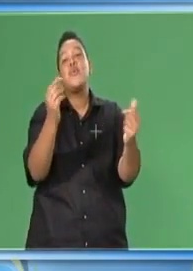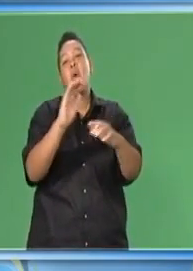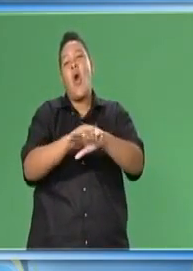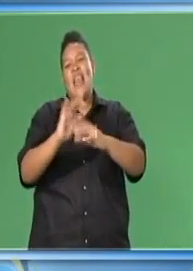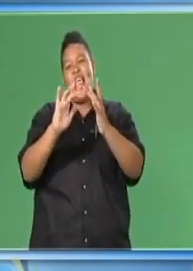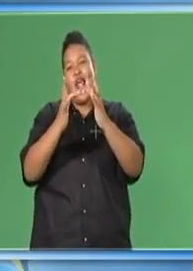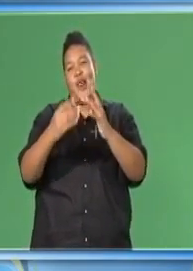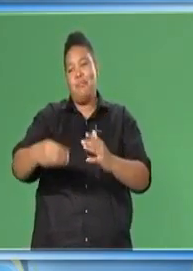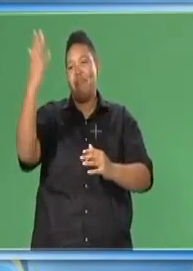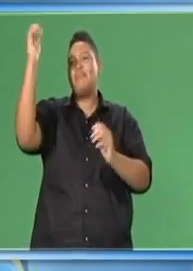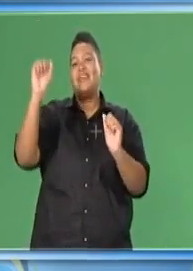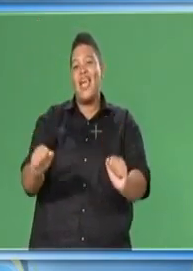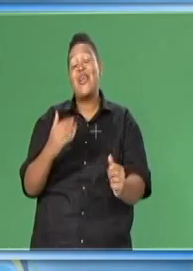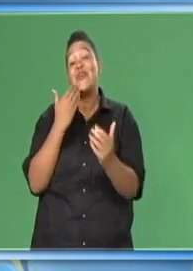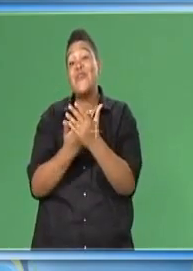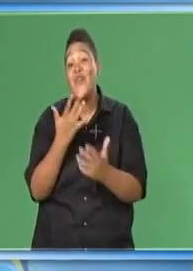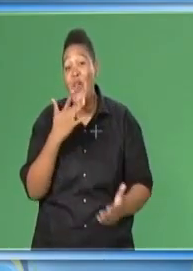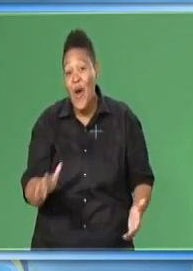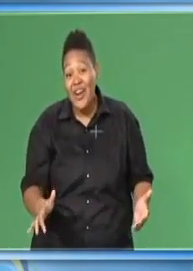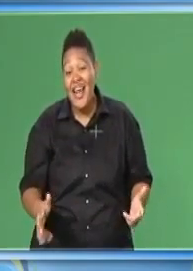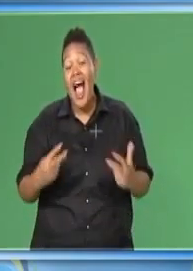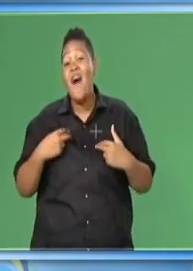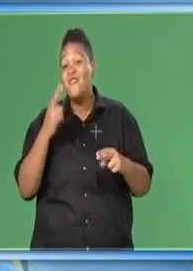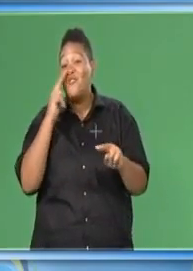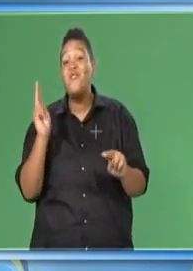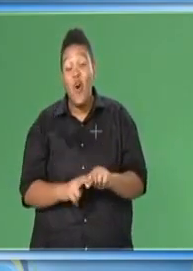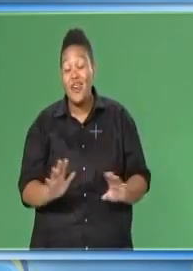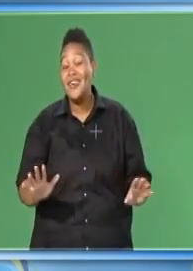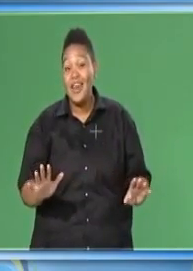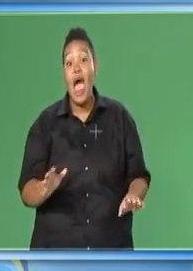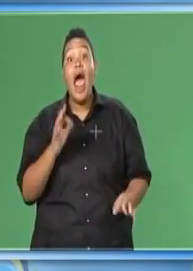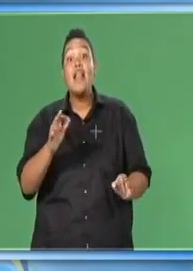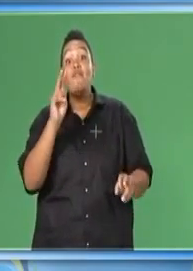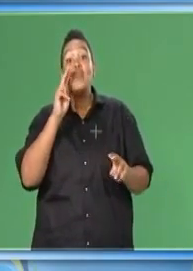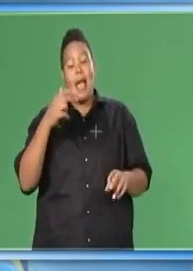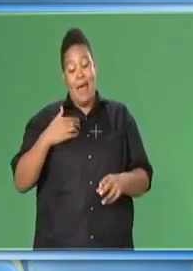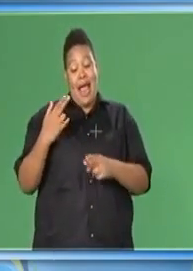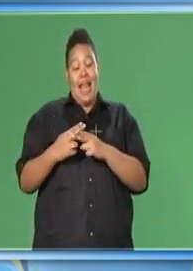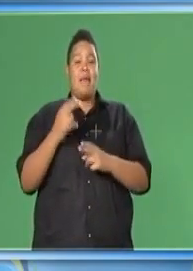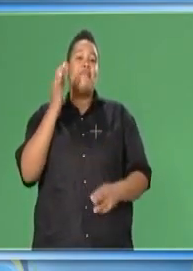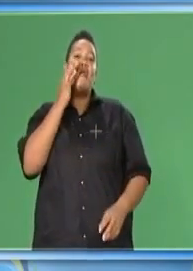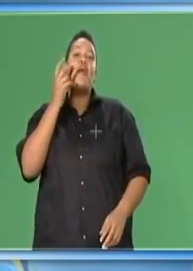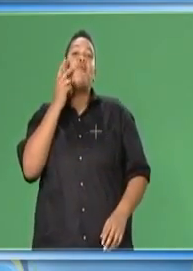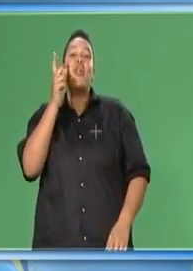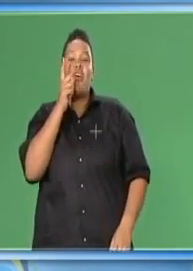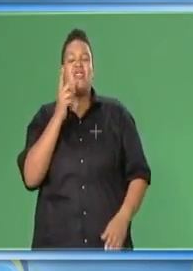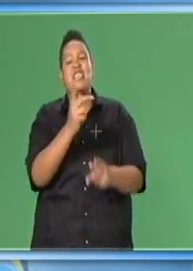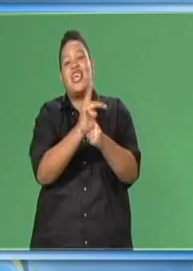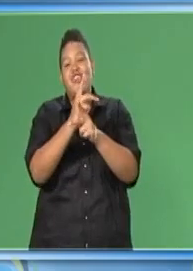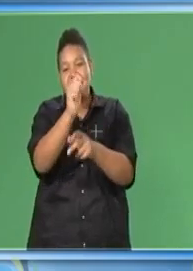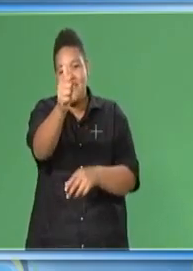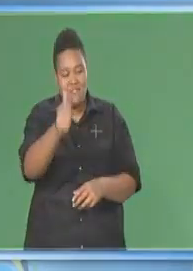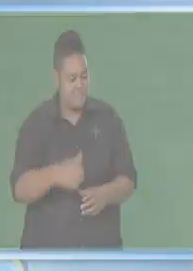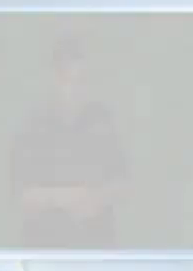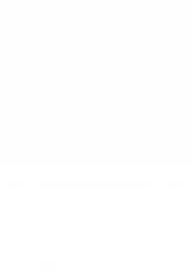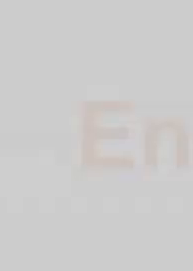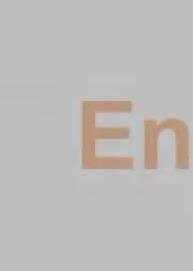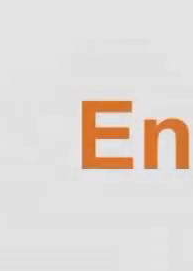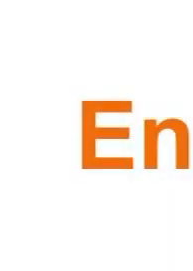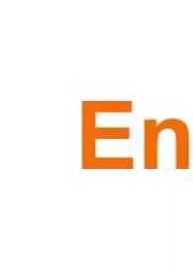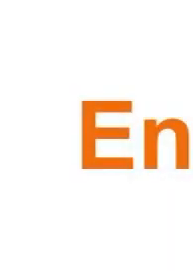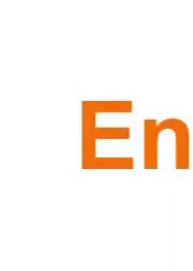verb cooking. The picture was painted by my brother. Was complements painted. Other